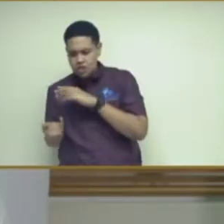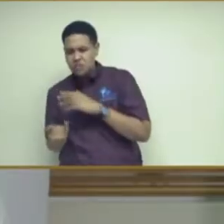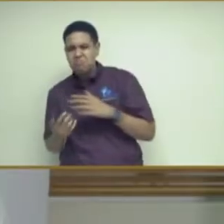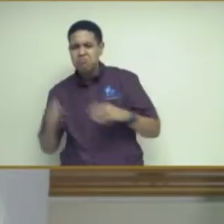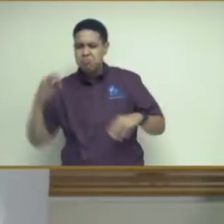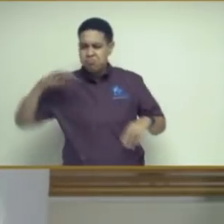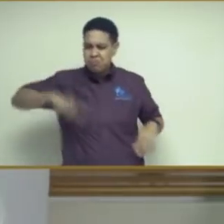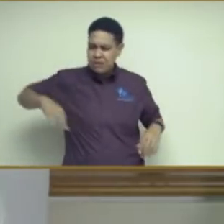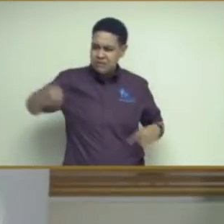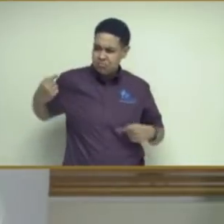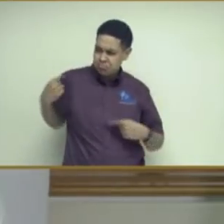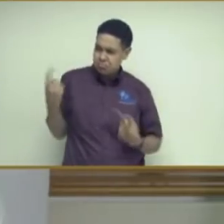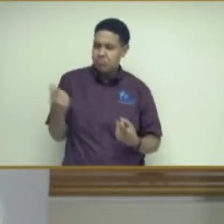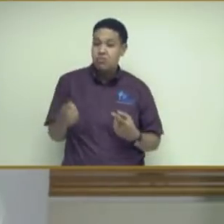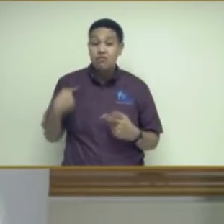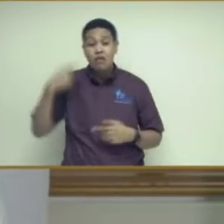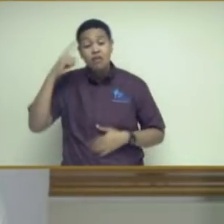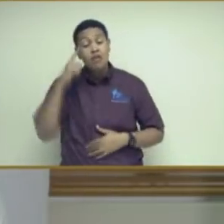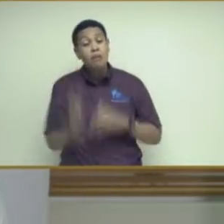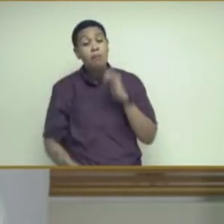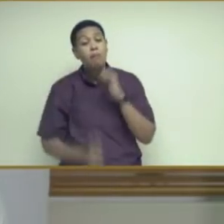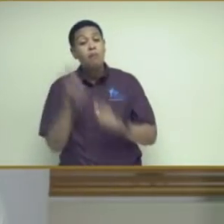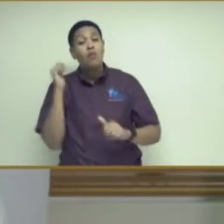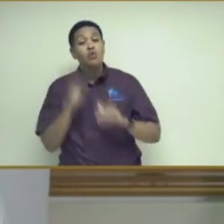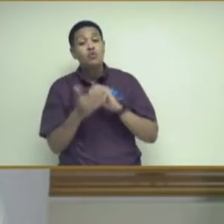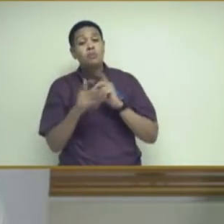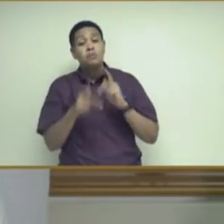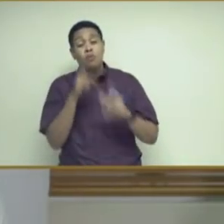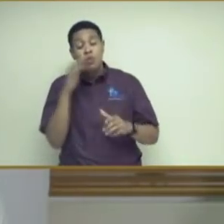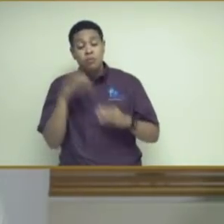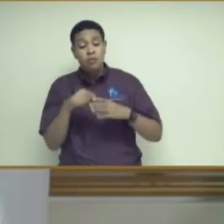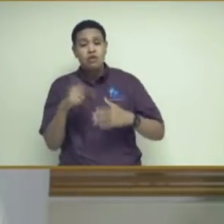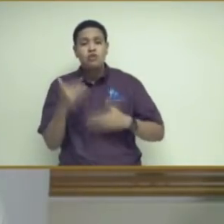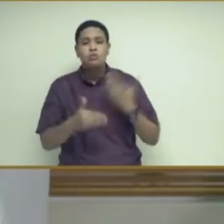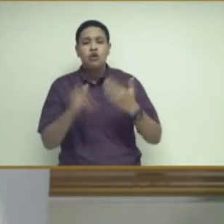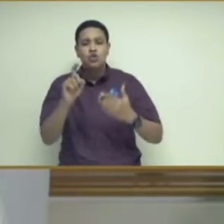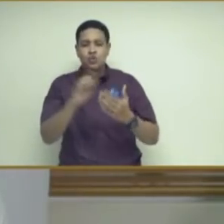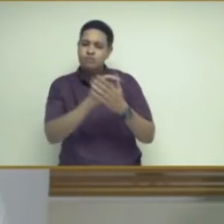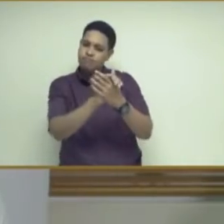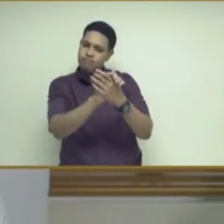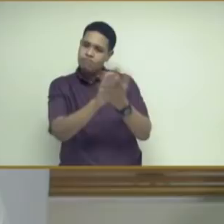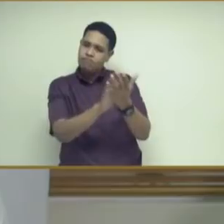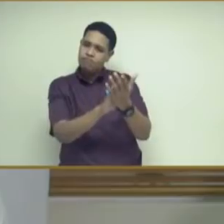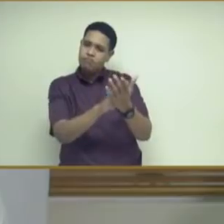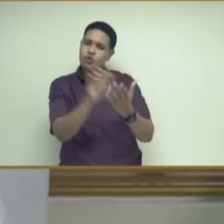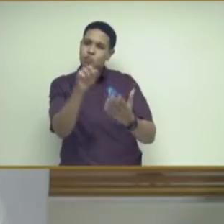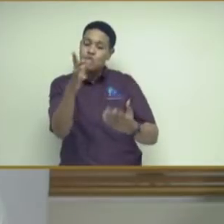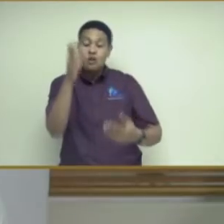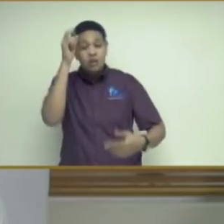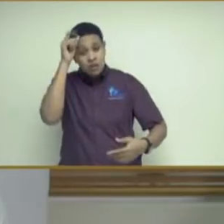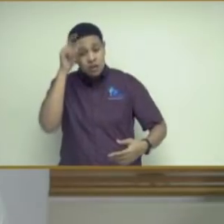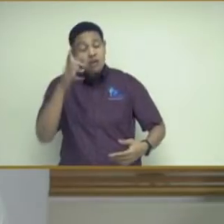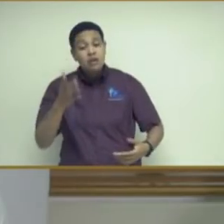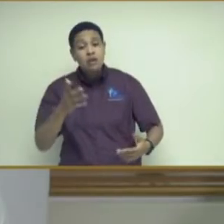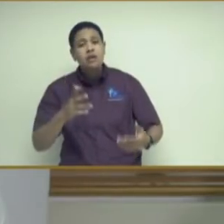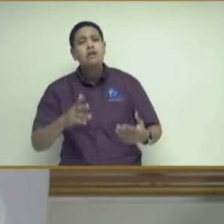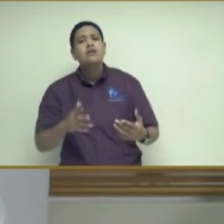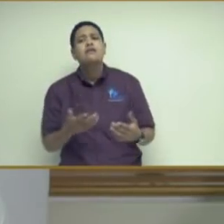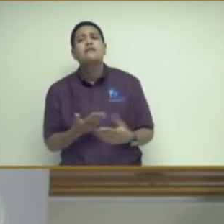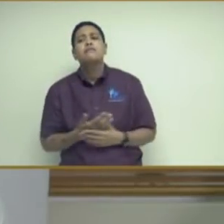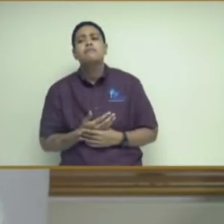the vast number of Jamaicans who have participated in this process should be commended. It, however,